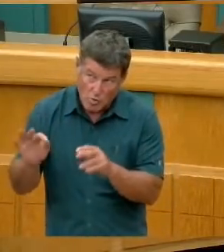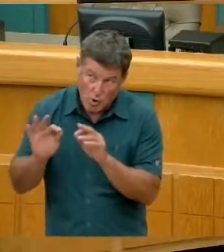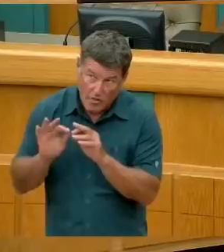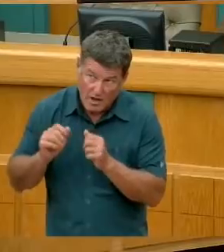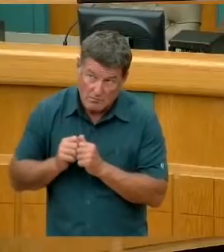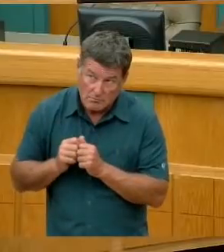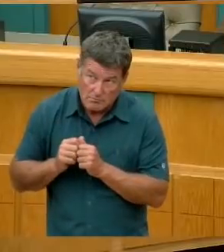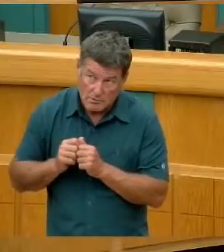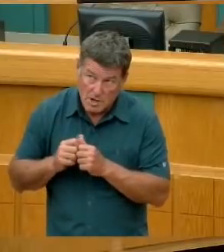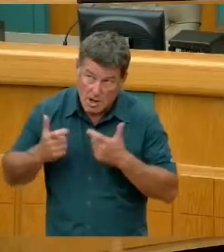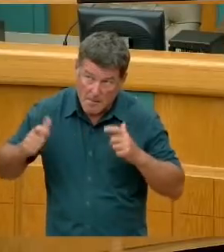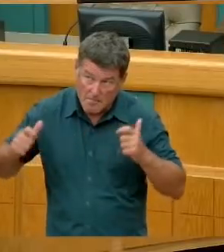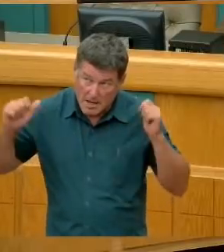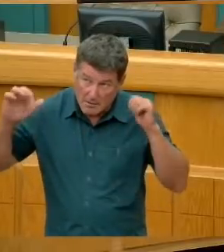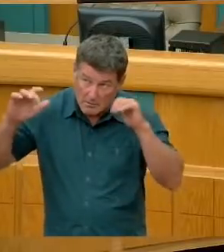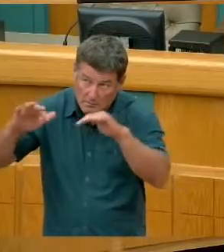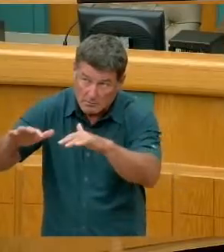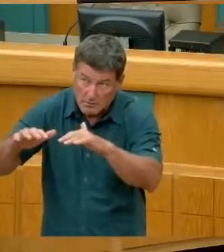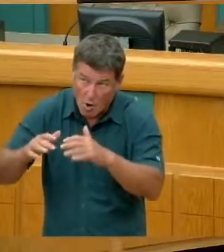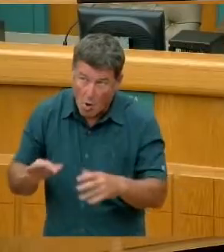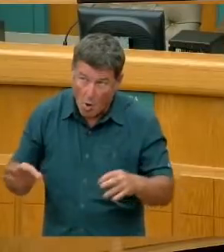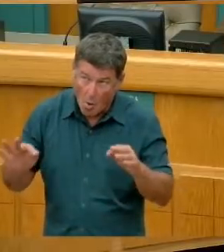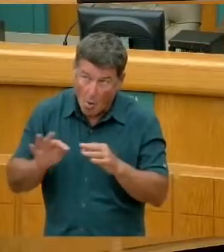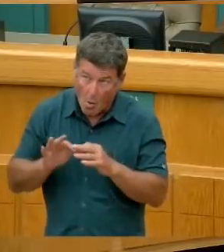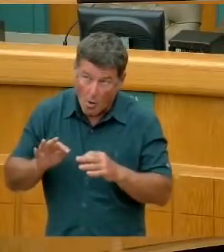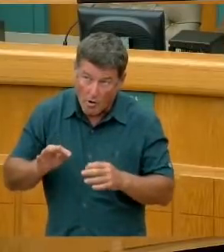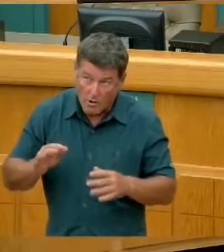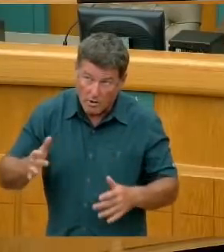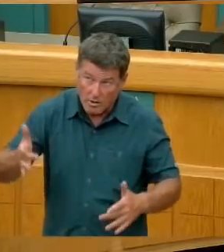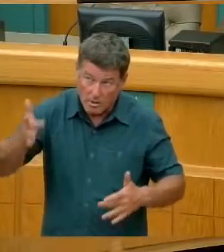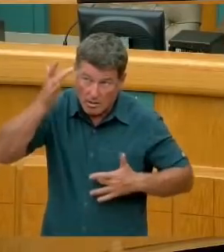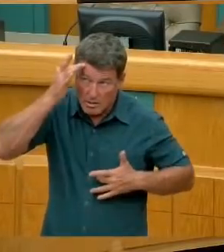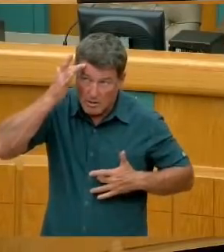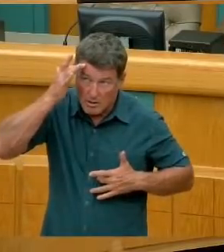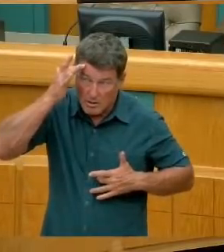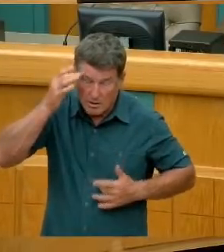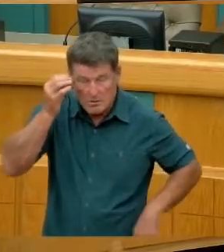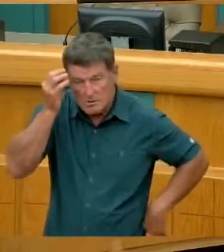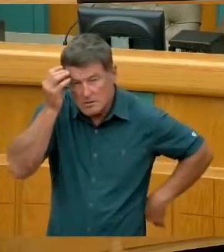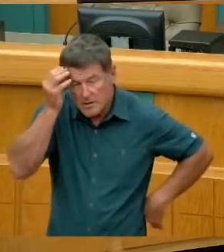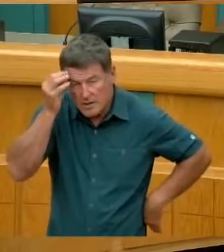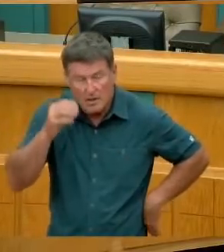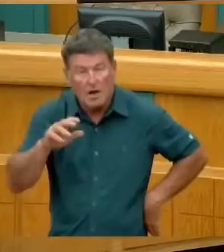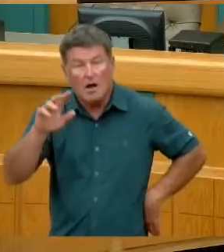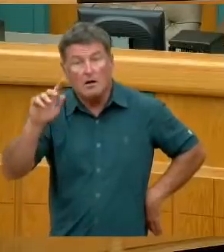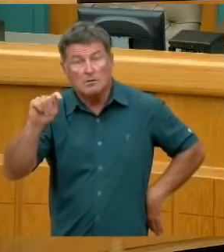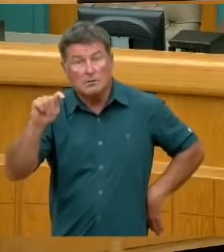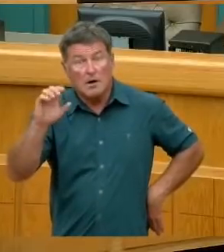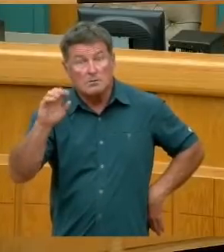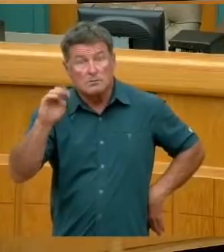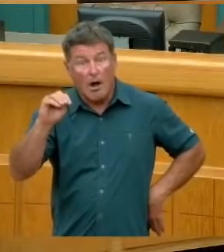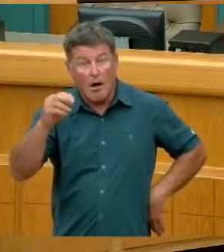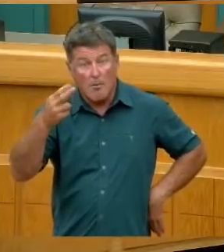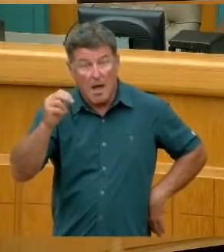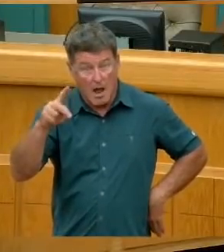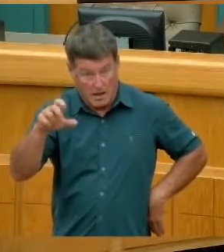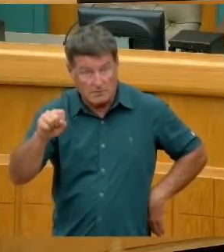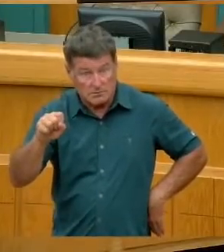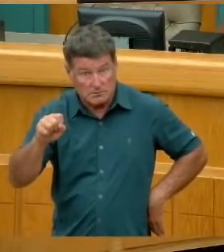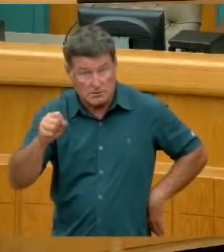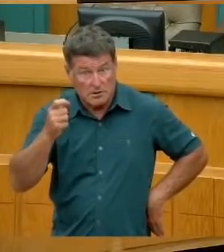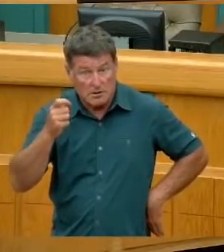this party, this event, this big celebration worth the consequences? I heard Tom Hanks